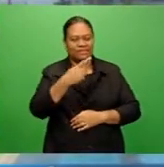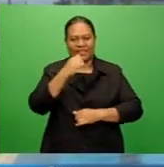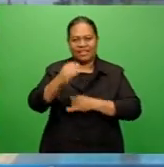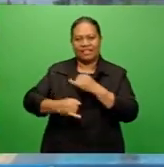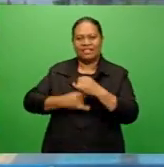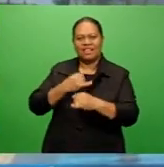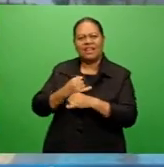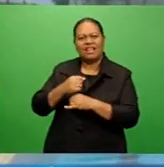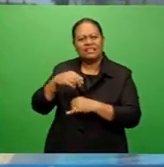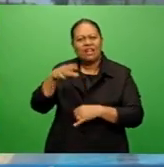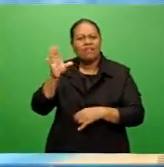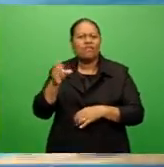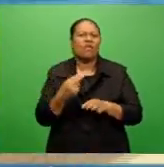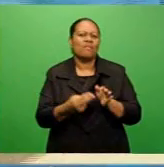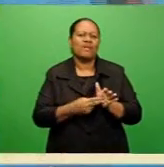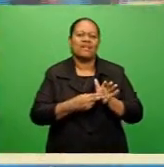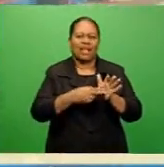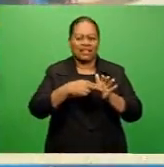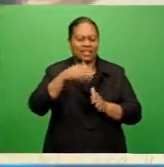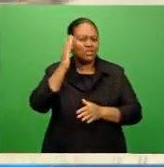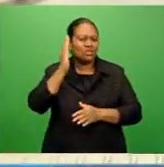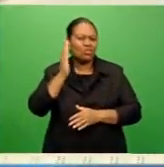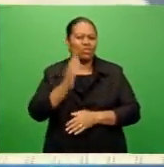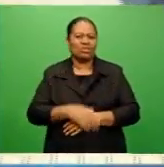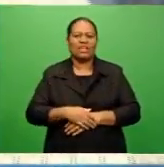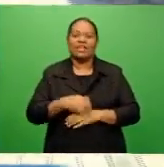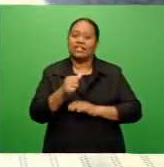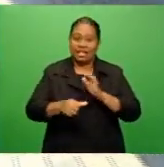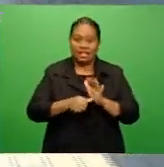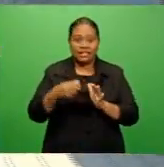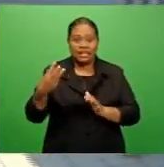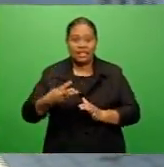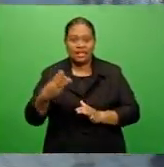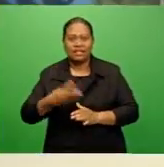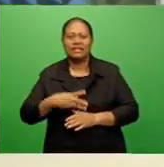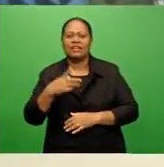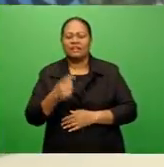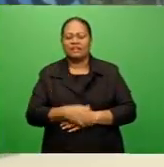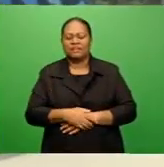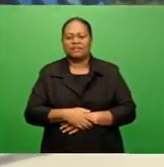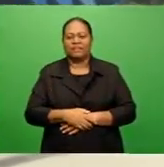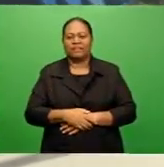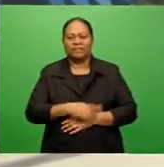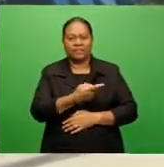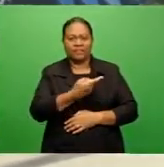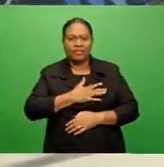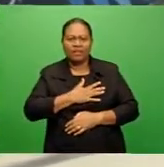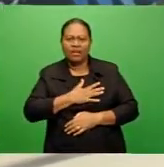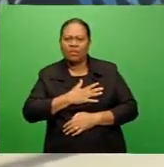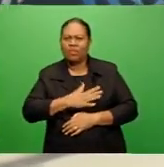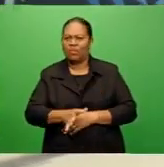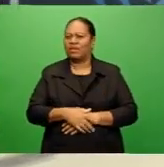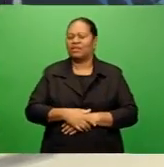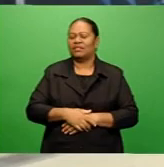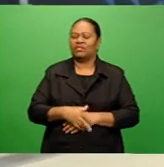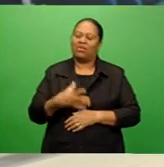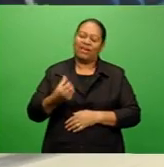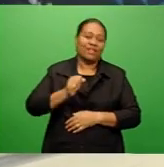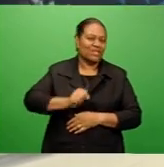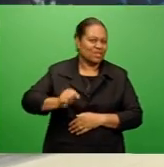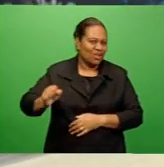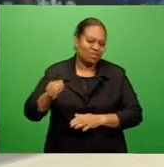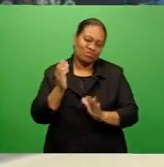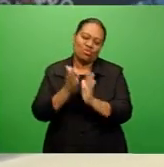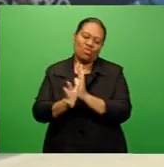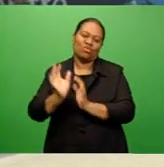school Nandi student is not just an ordinary 13-year-old because she has big dreams. I want to get a scholarship overseas